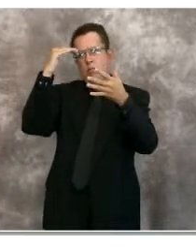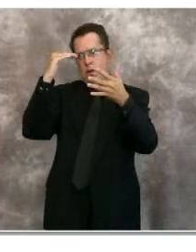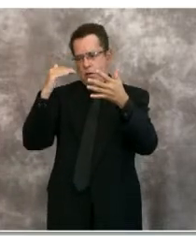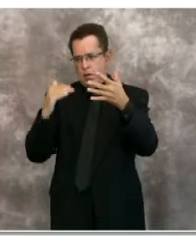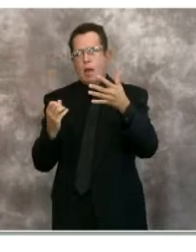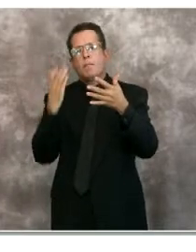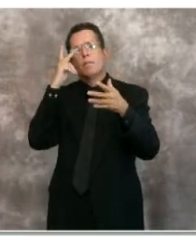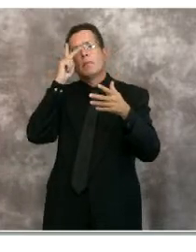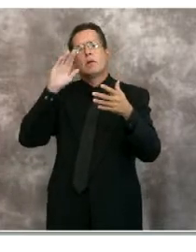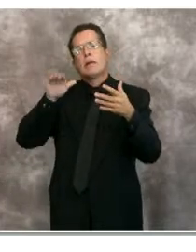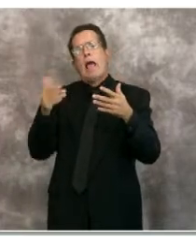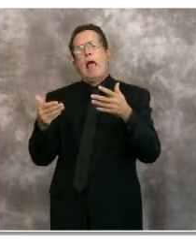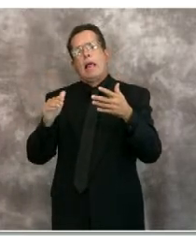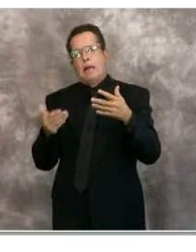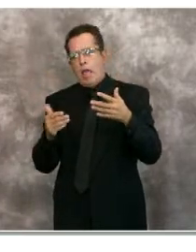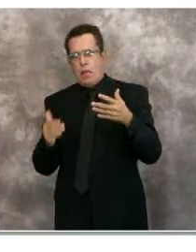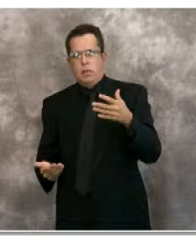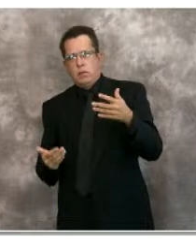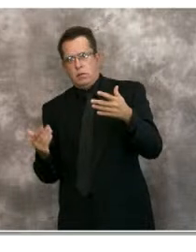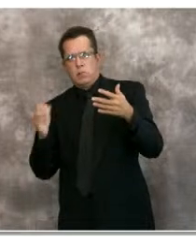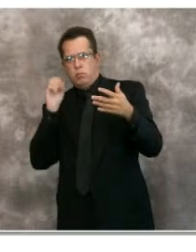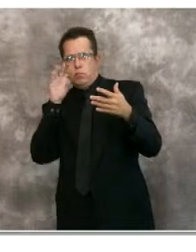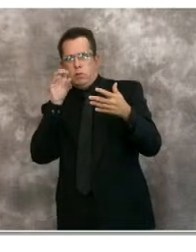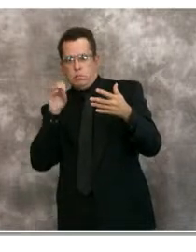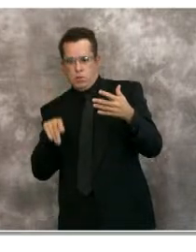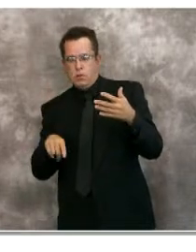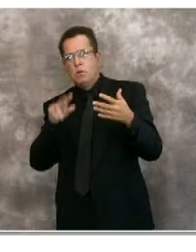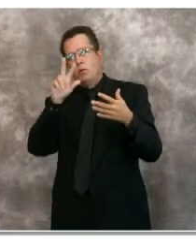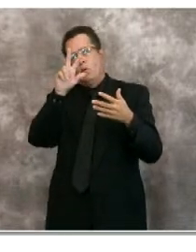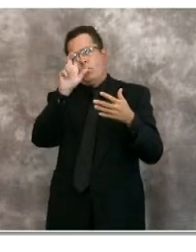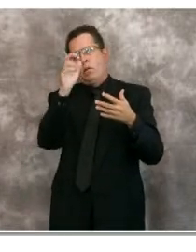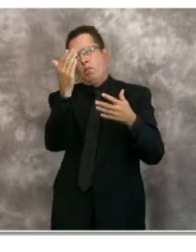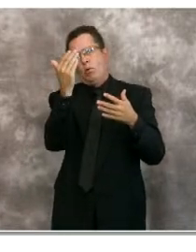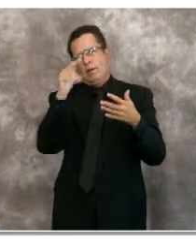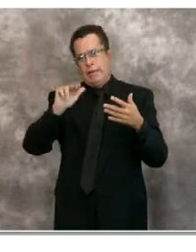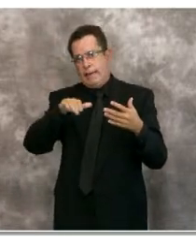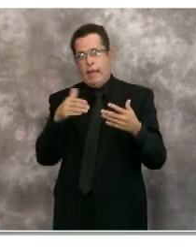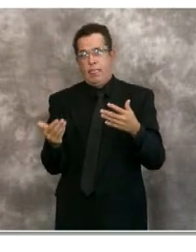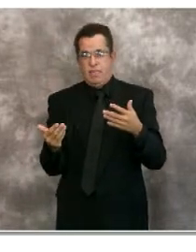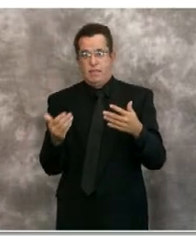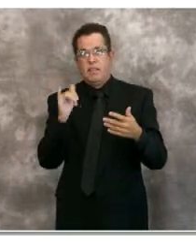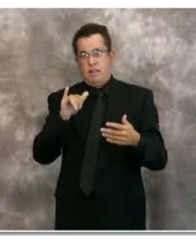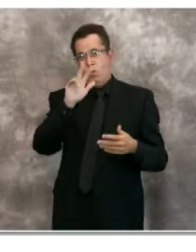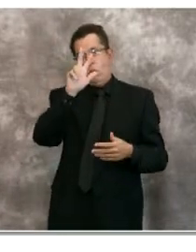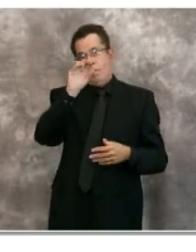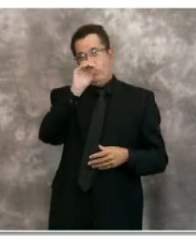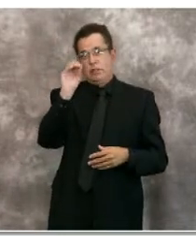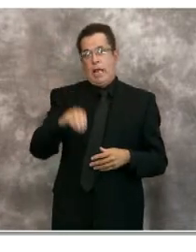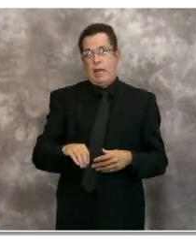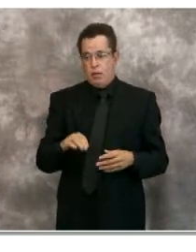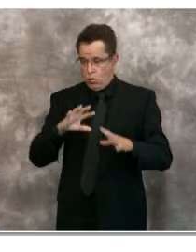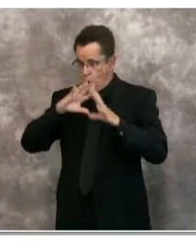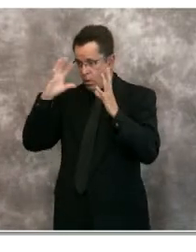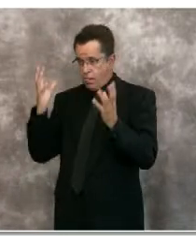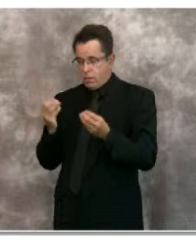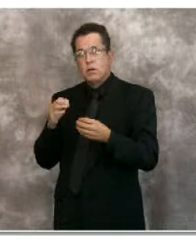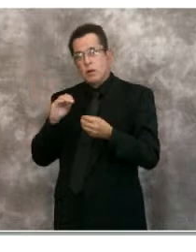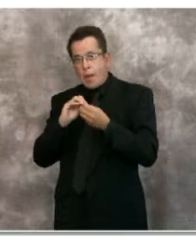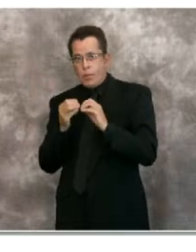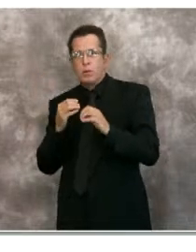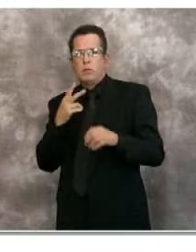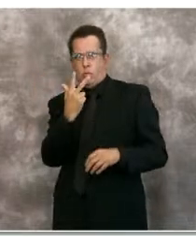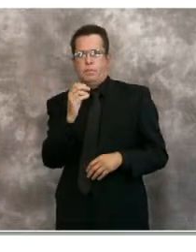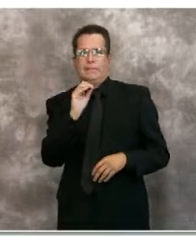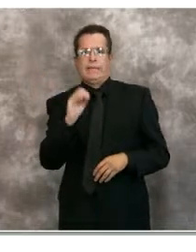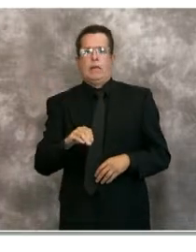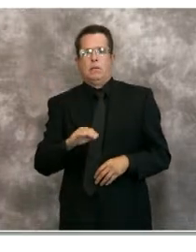of our deaths. We have, as stated, 313 deaths, which represent 3% of the total number of cases.